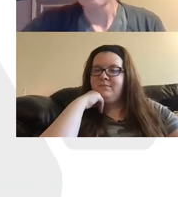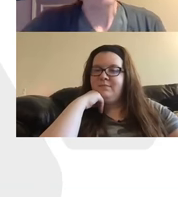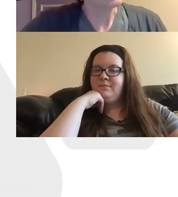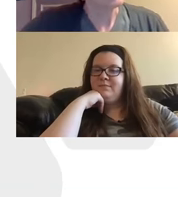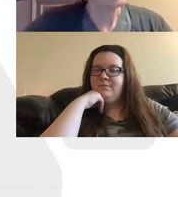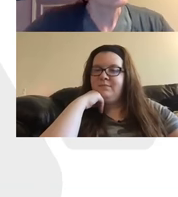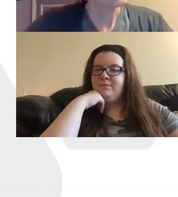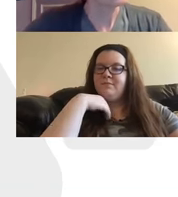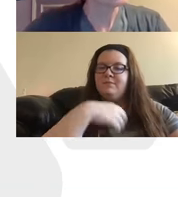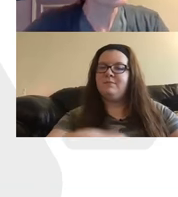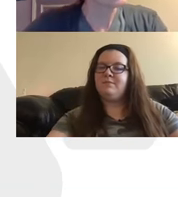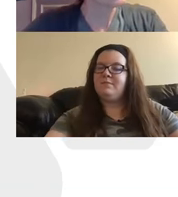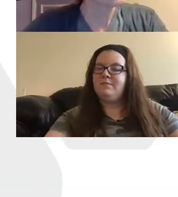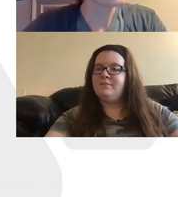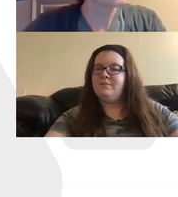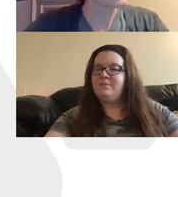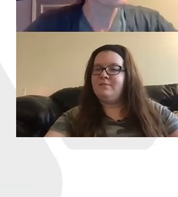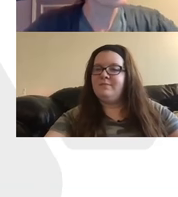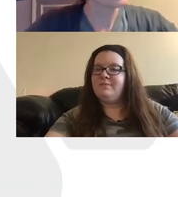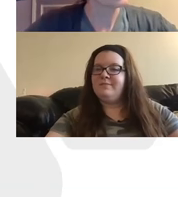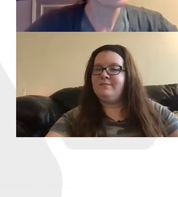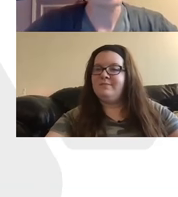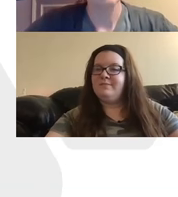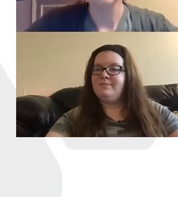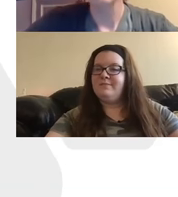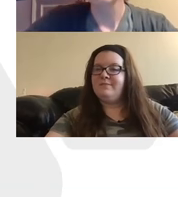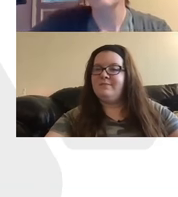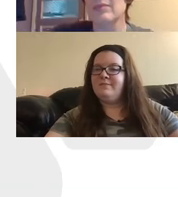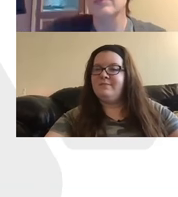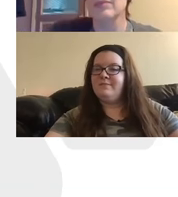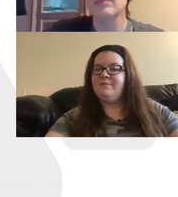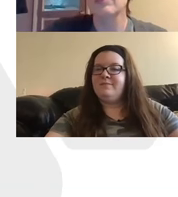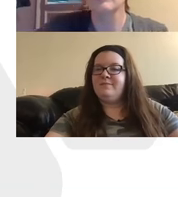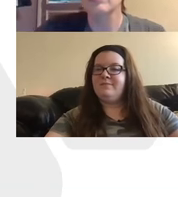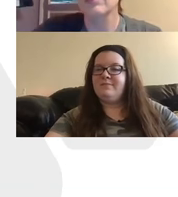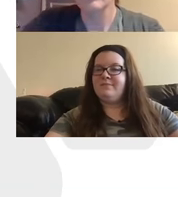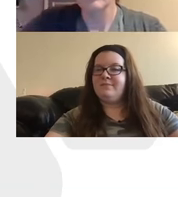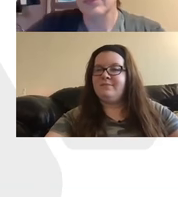they will grab their book, an oil book, if they need it, and